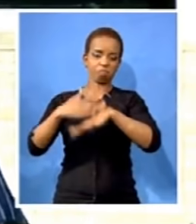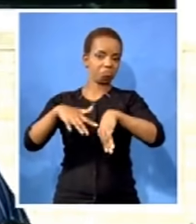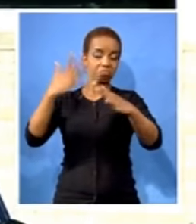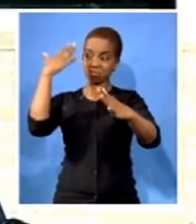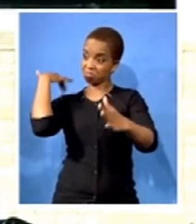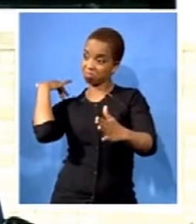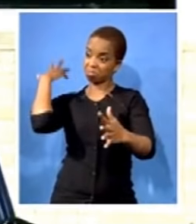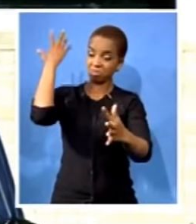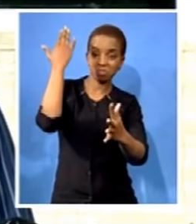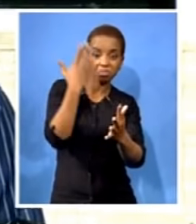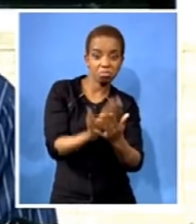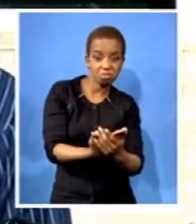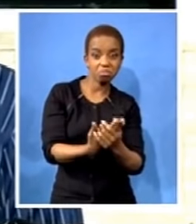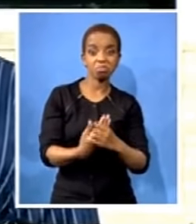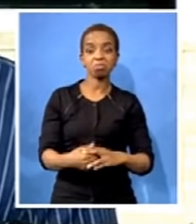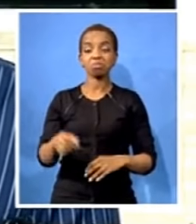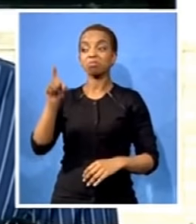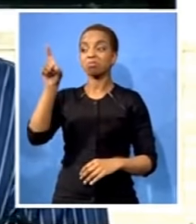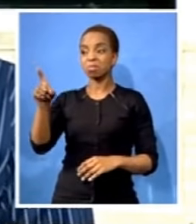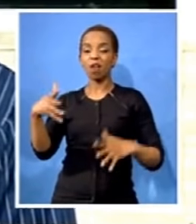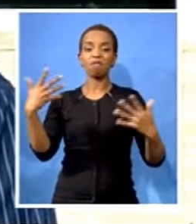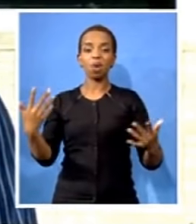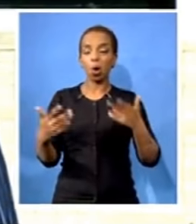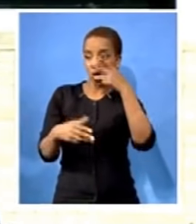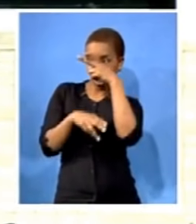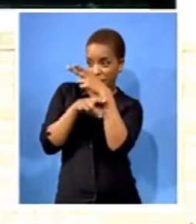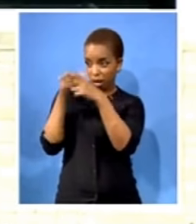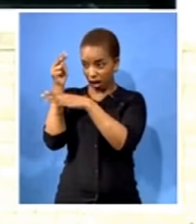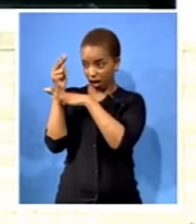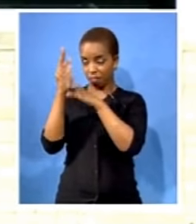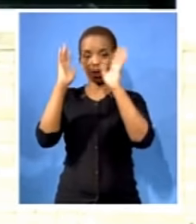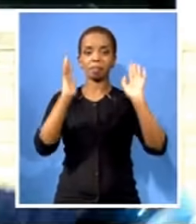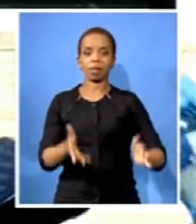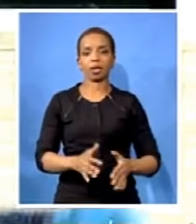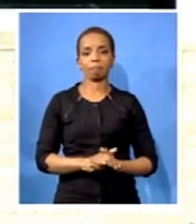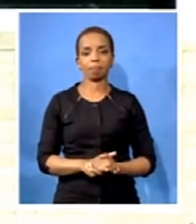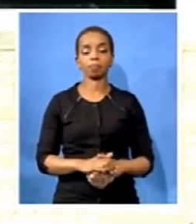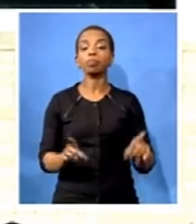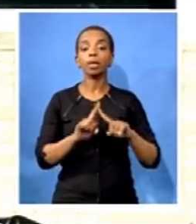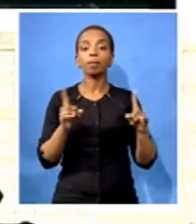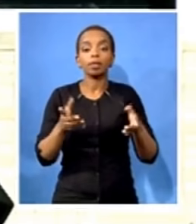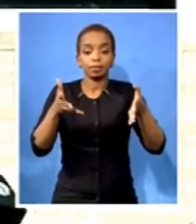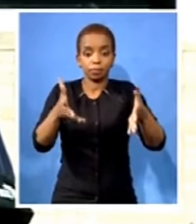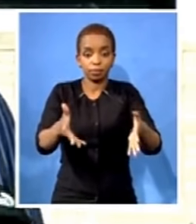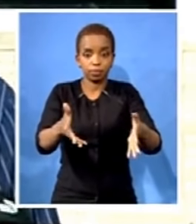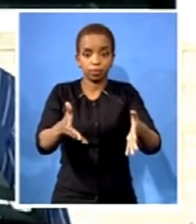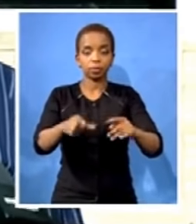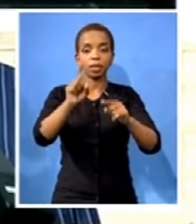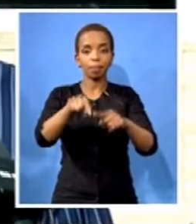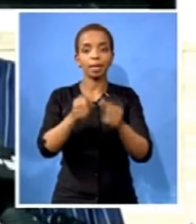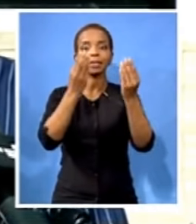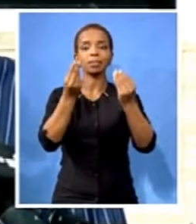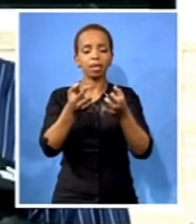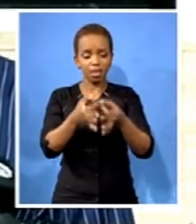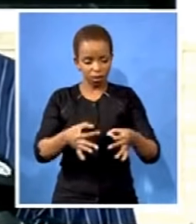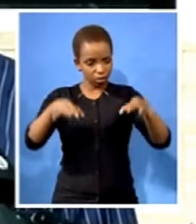the cameras. Now, there must be value for money, like the CEO says. You put up a